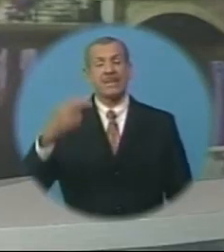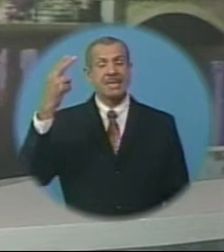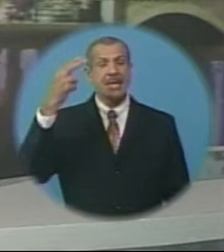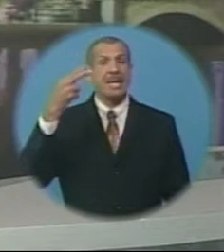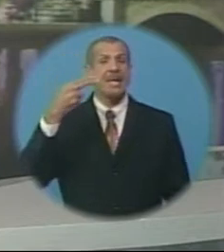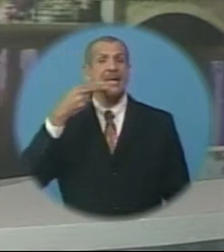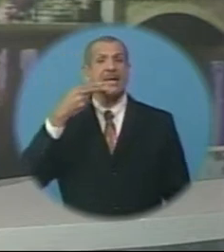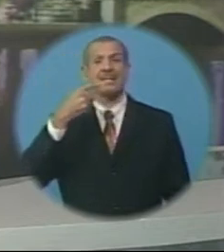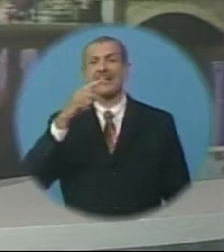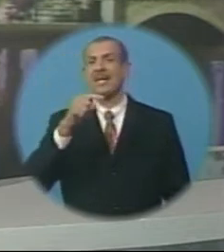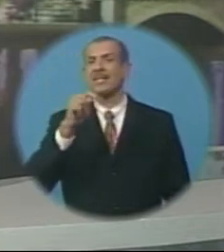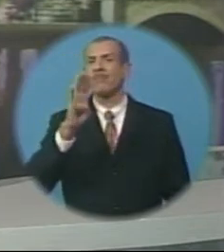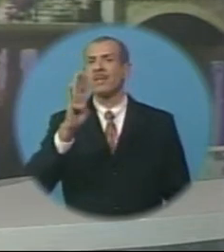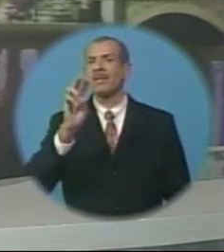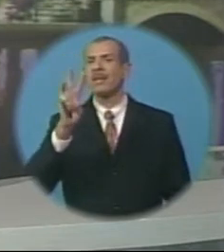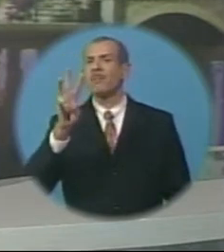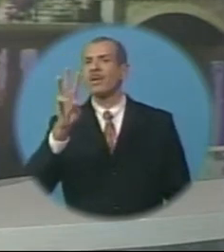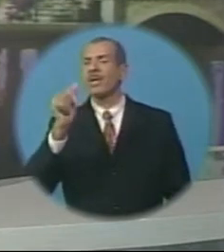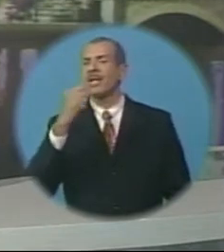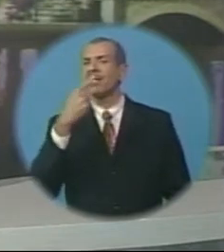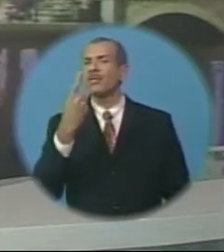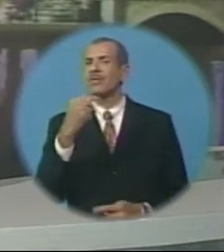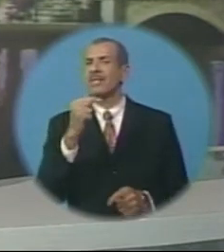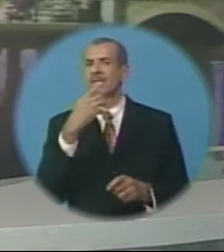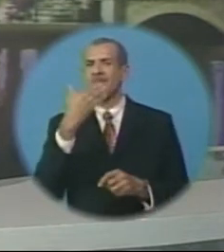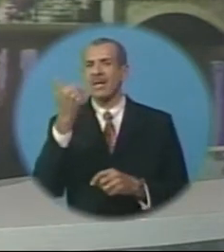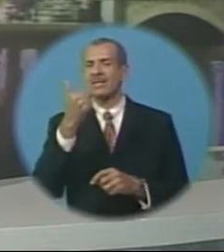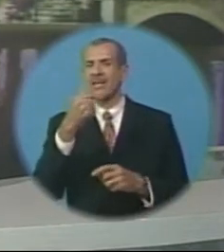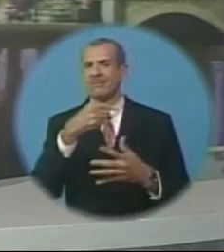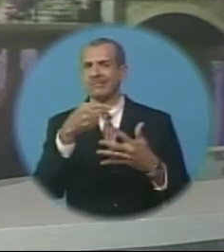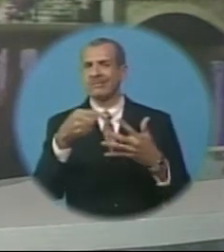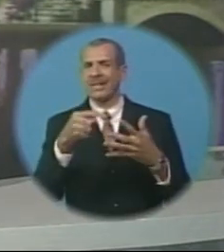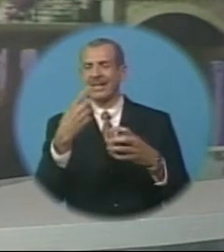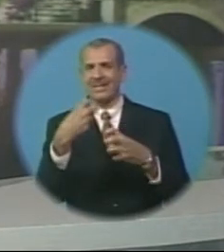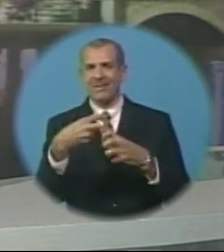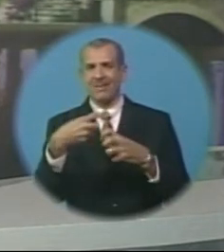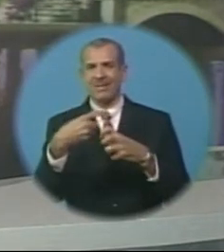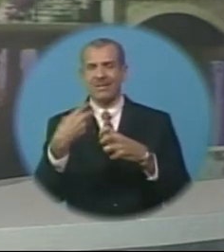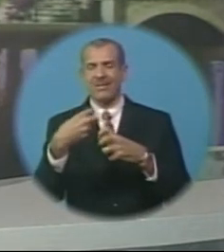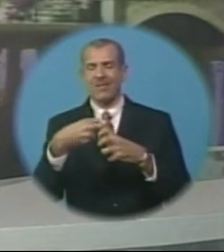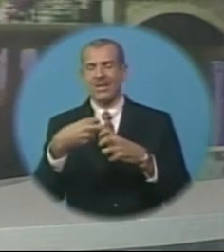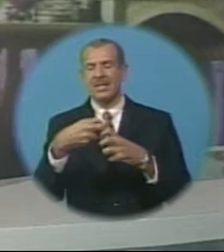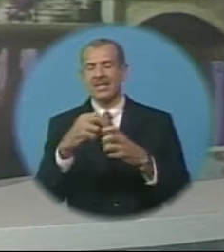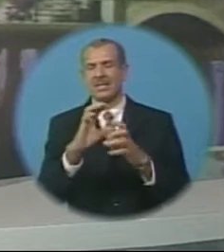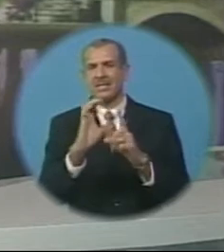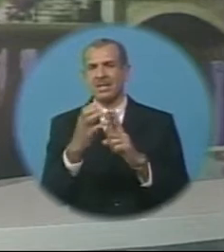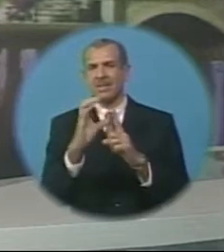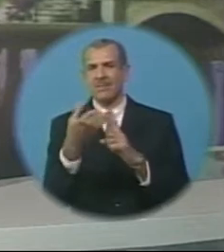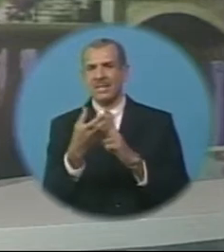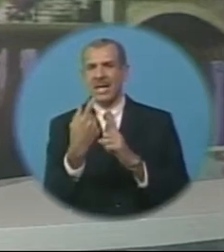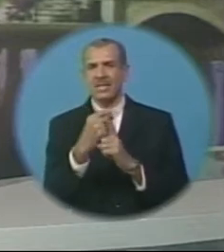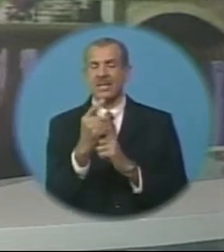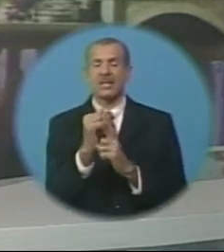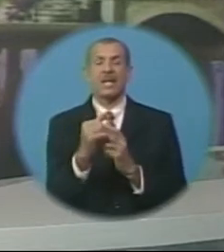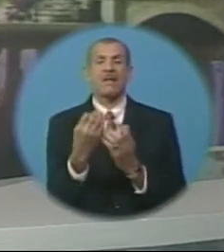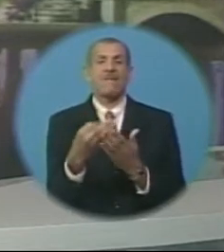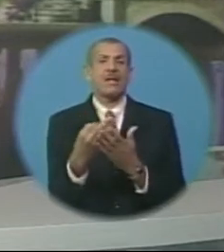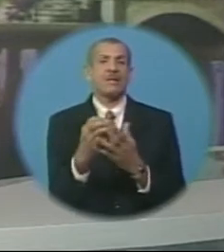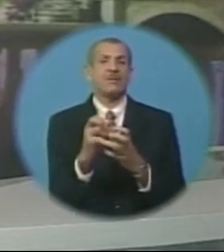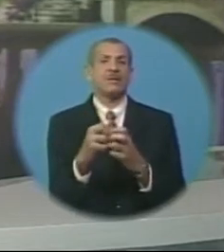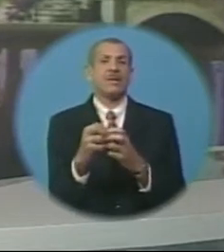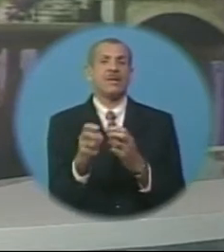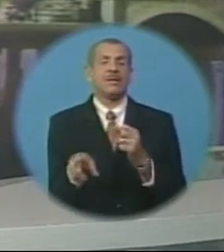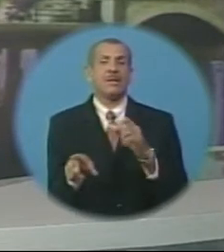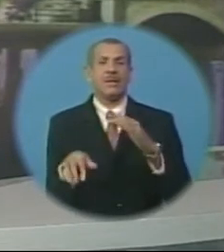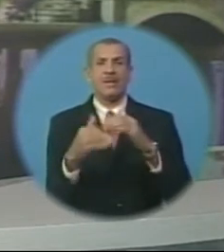the BWA is trying its best under several difficult circumstances, including financial constraints, equipment